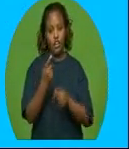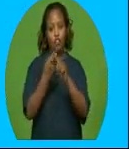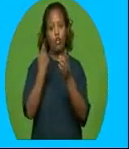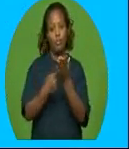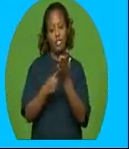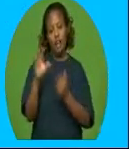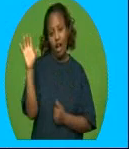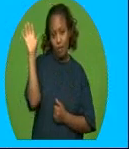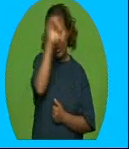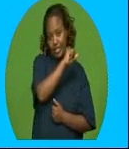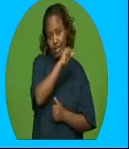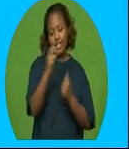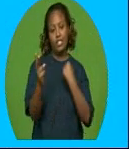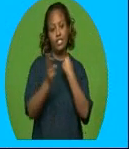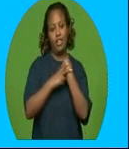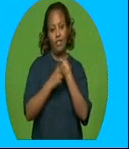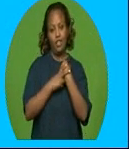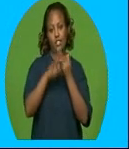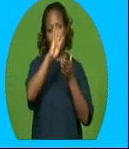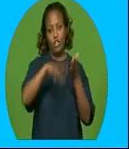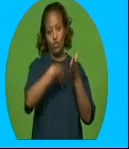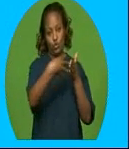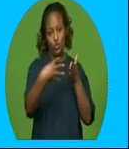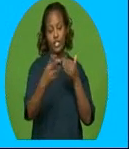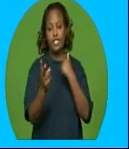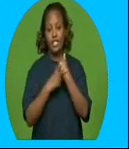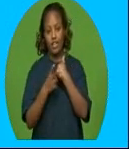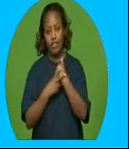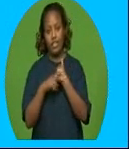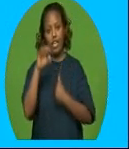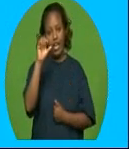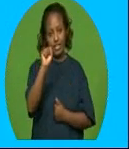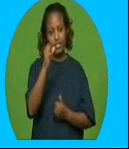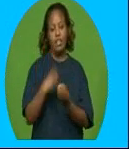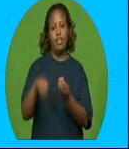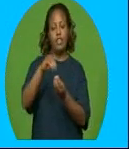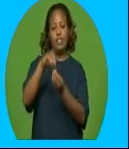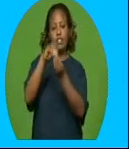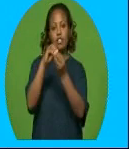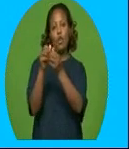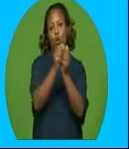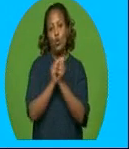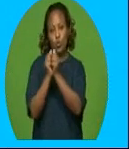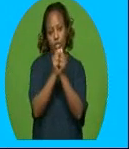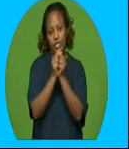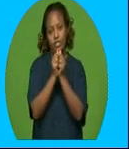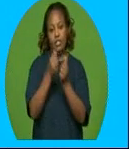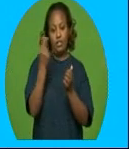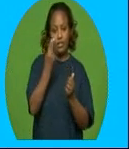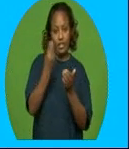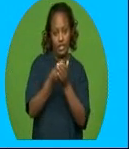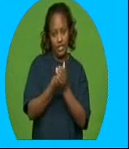be seen from this hypothetical saving schedule, saving S increases